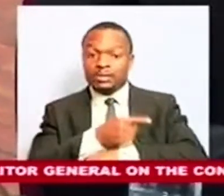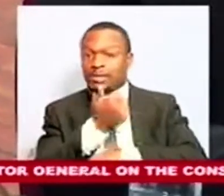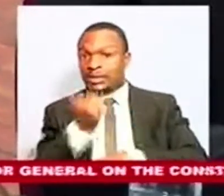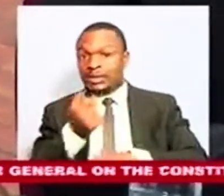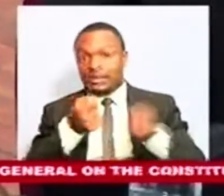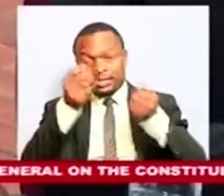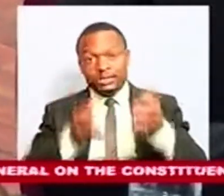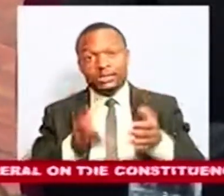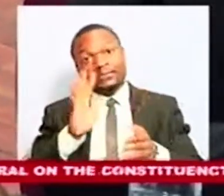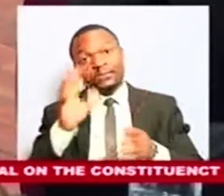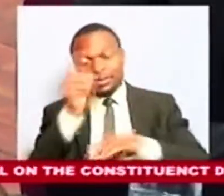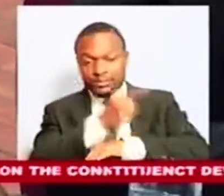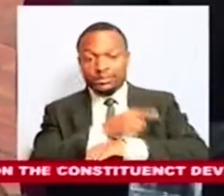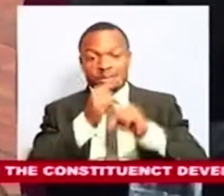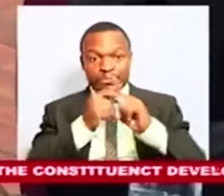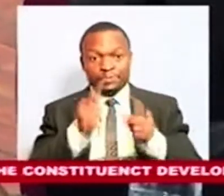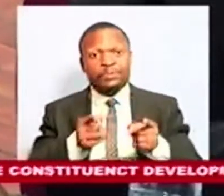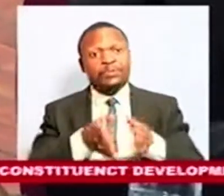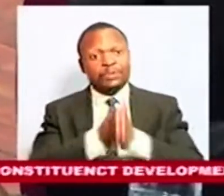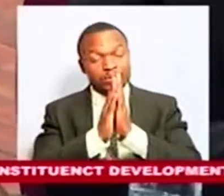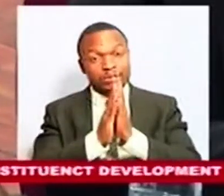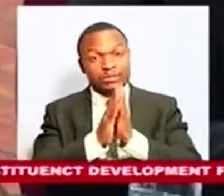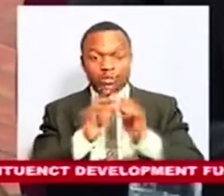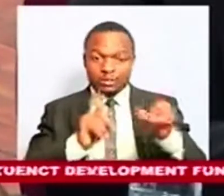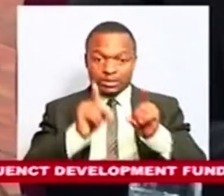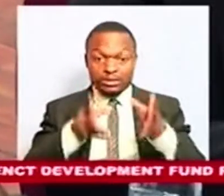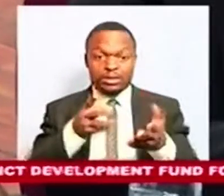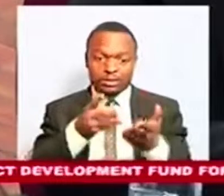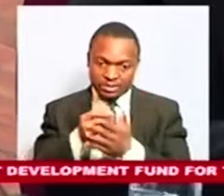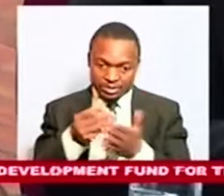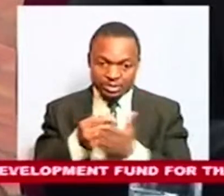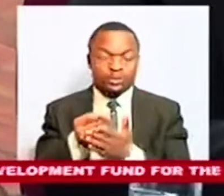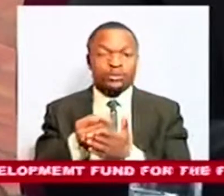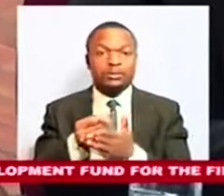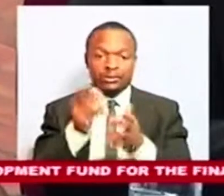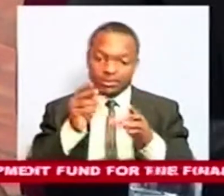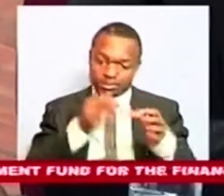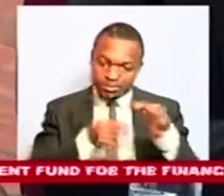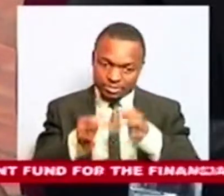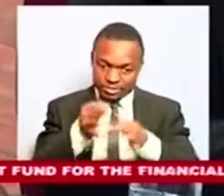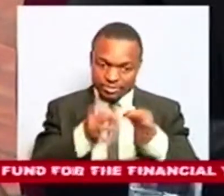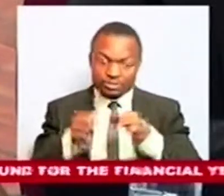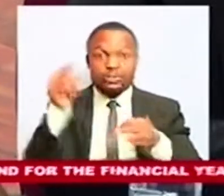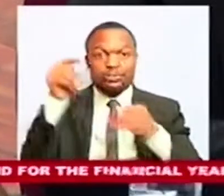will further ask the Director of Finance to supplement.